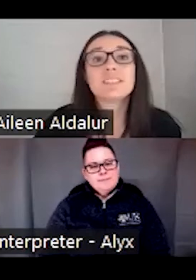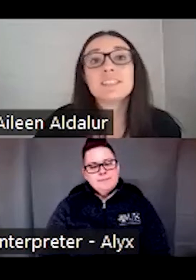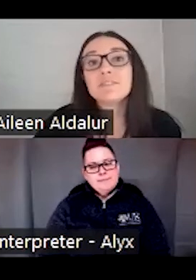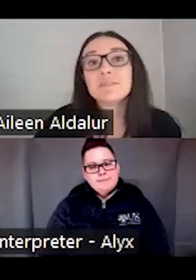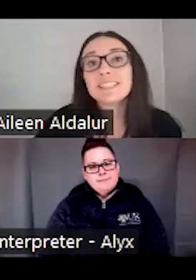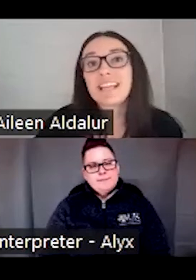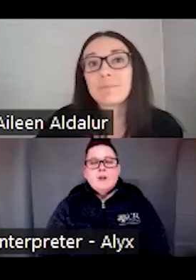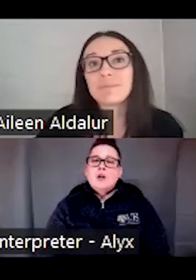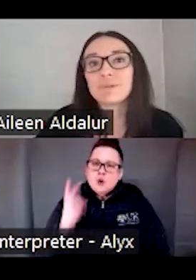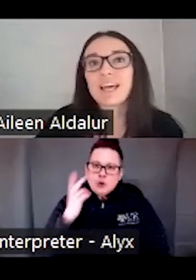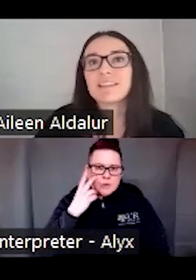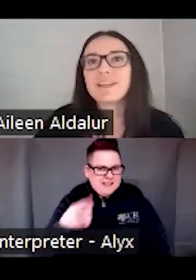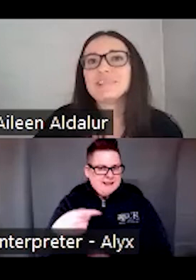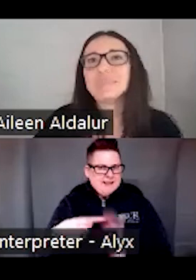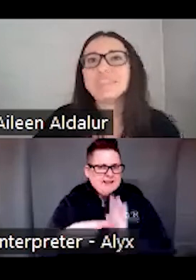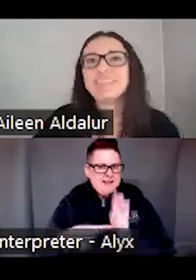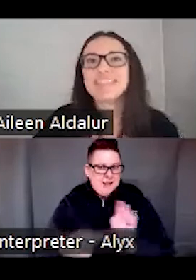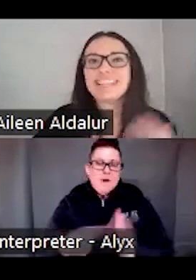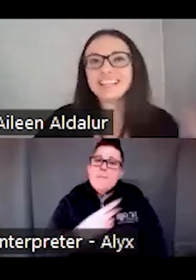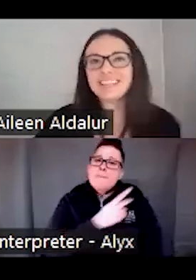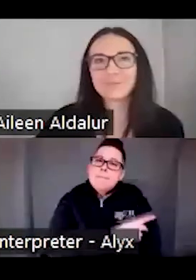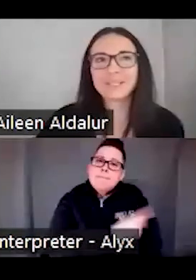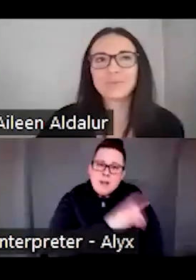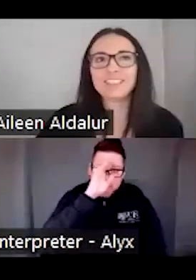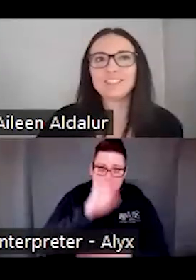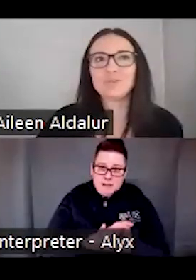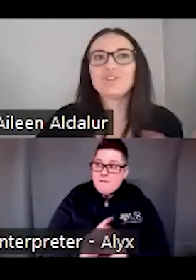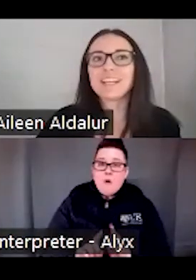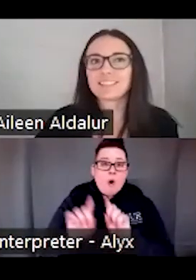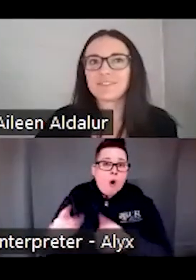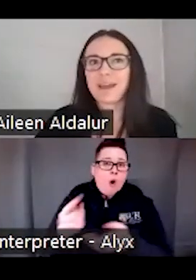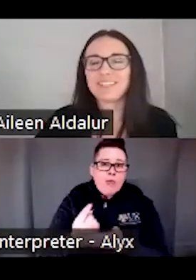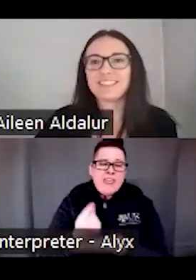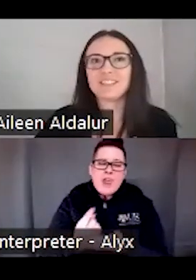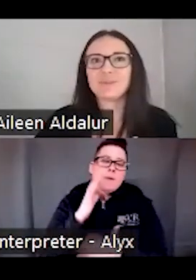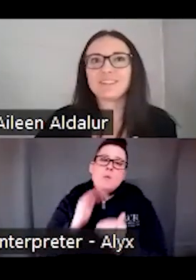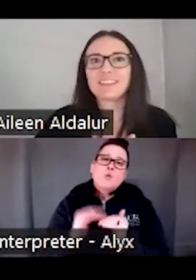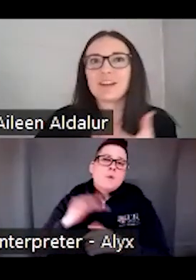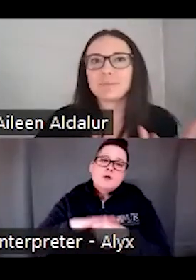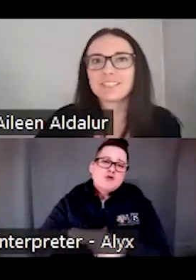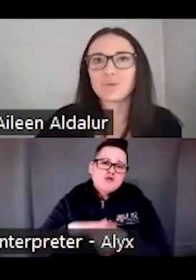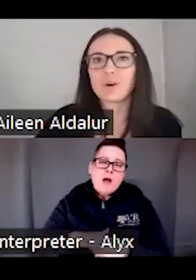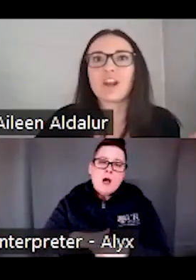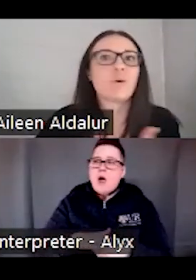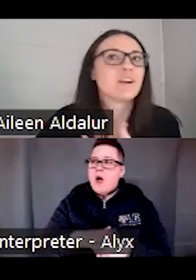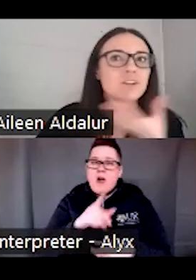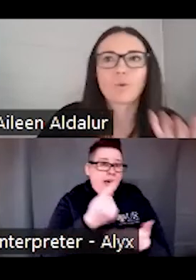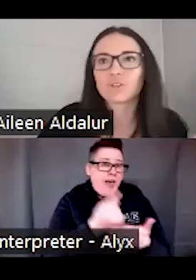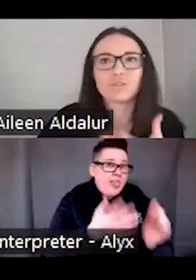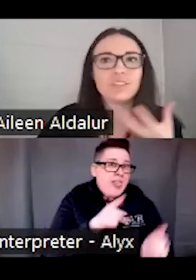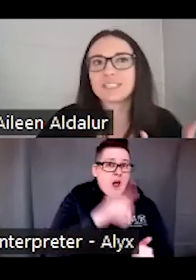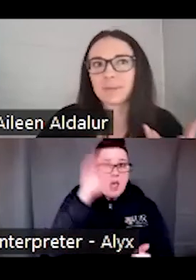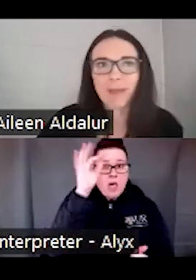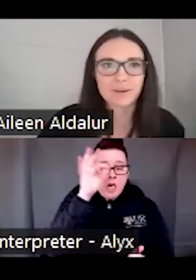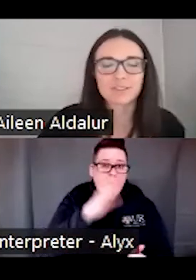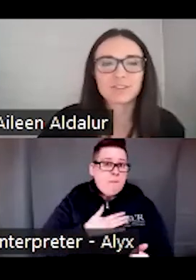So you can see from this example that the patient believes that attending therapy will lead to stress from having to deal with a therapist who are unaware of their